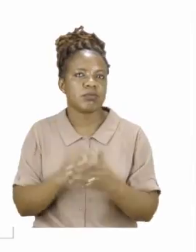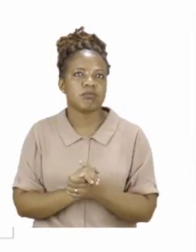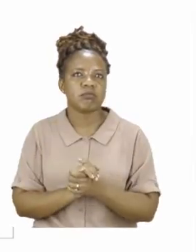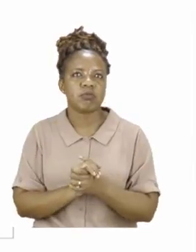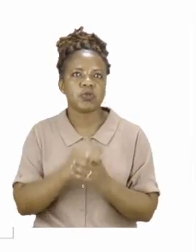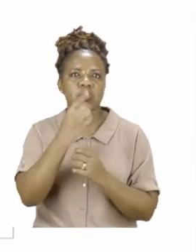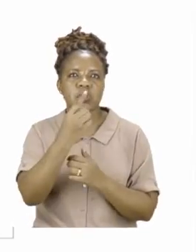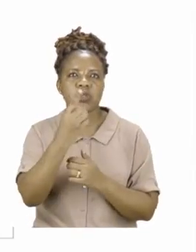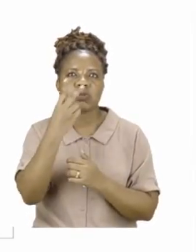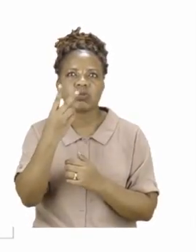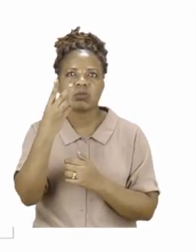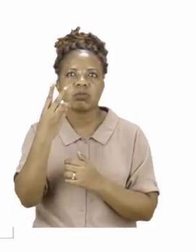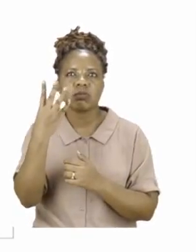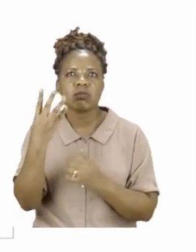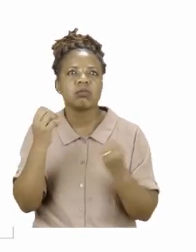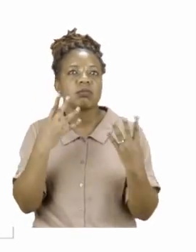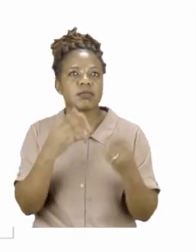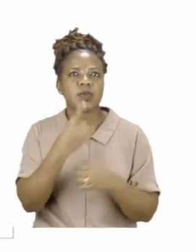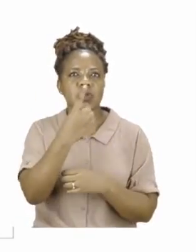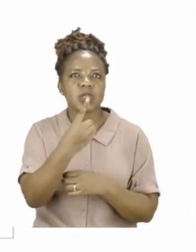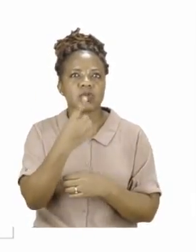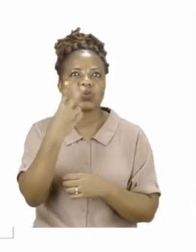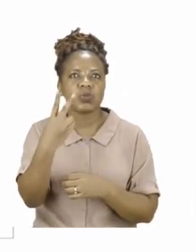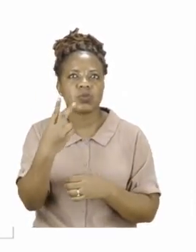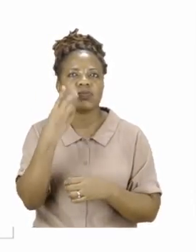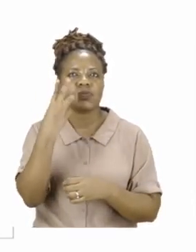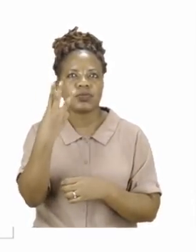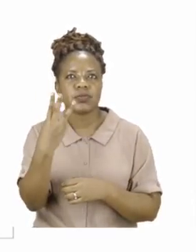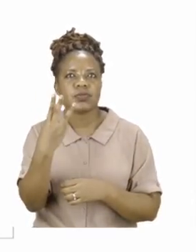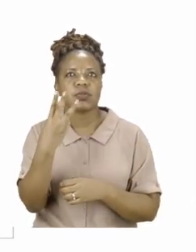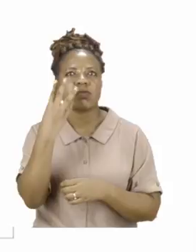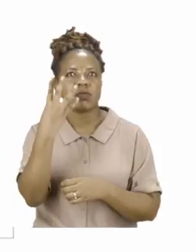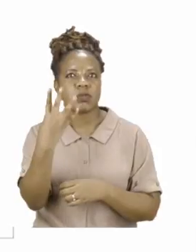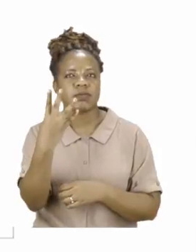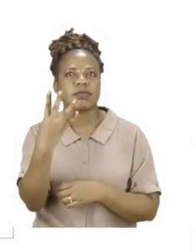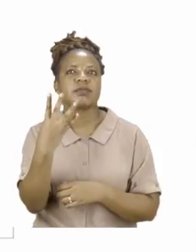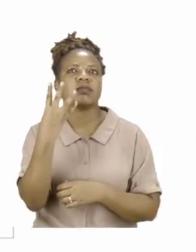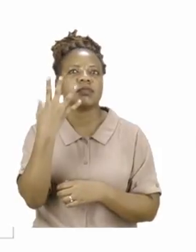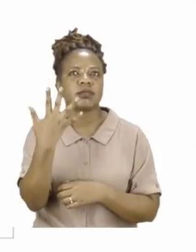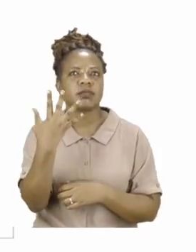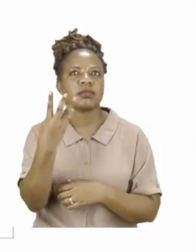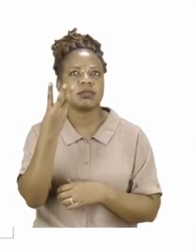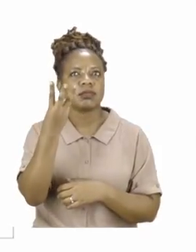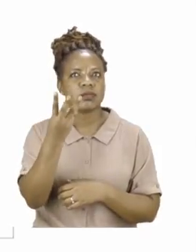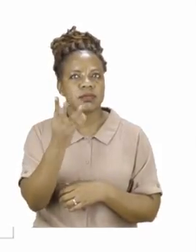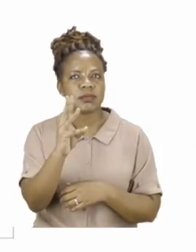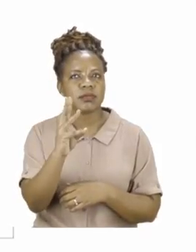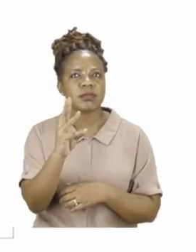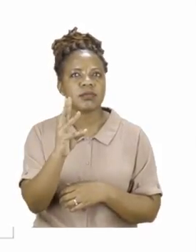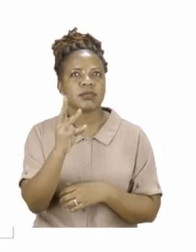we have, let's count together, 1, 2, 3, 4, 5,